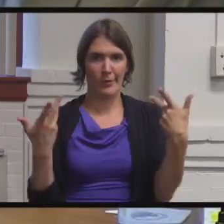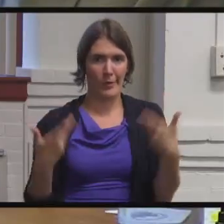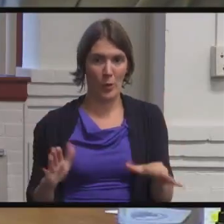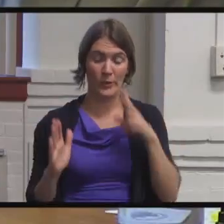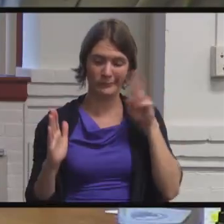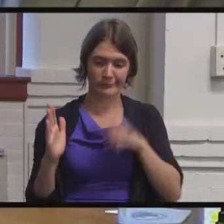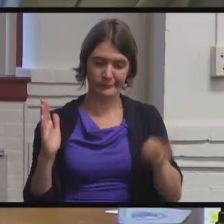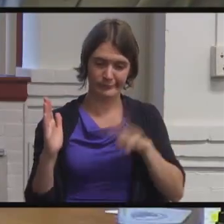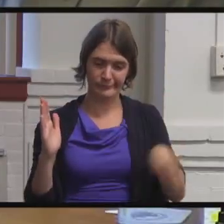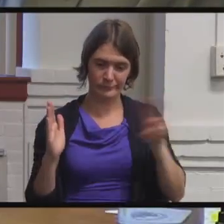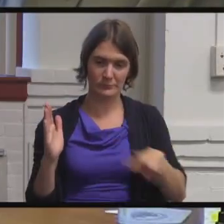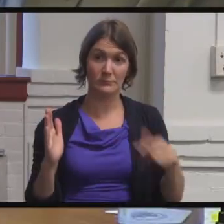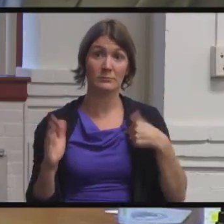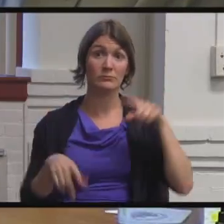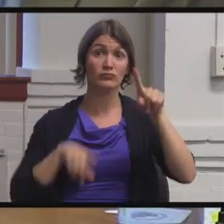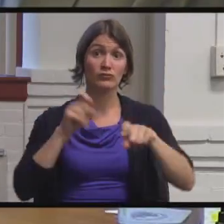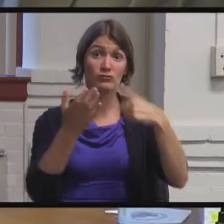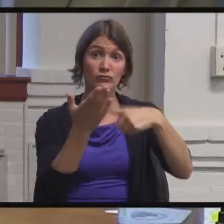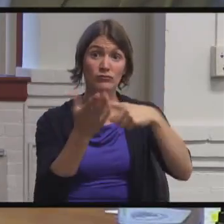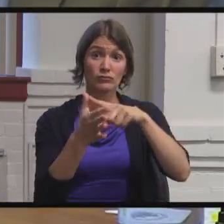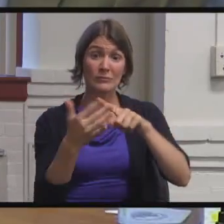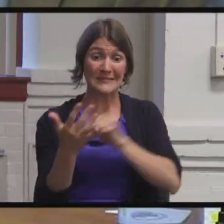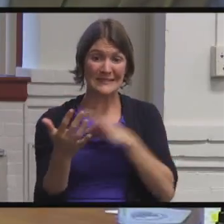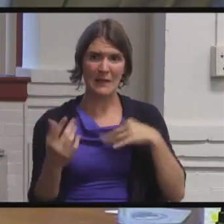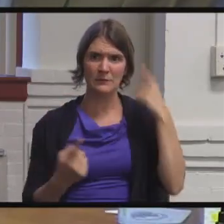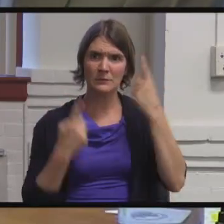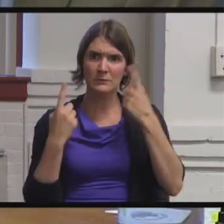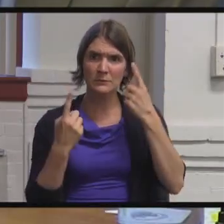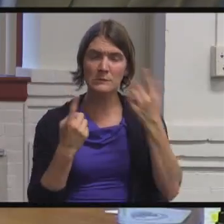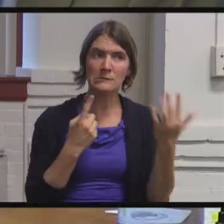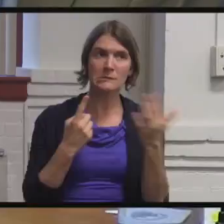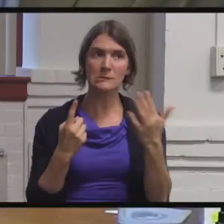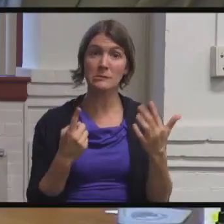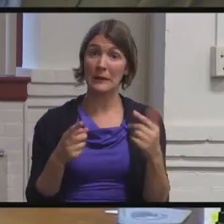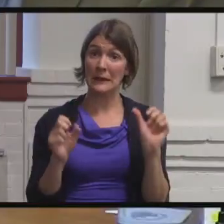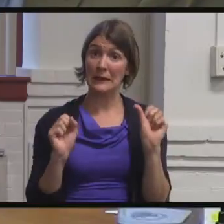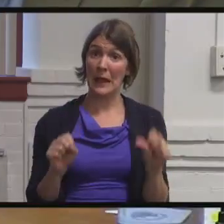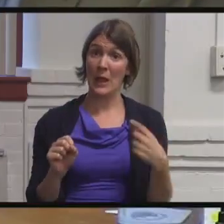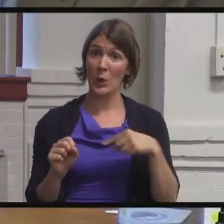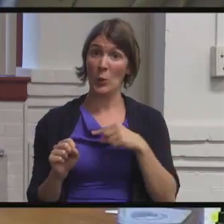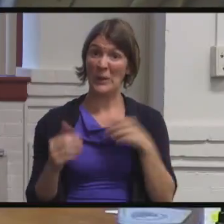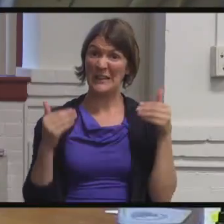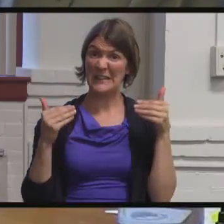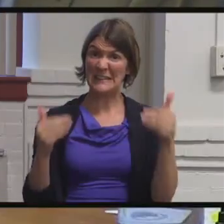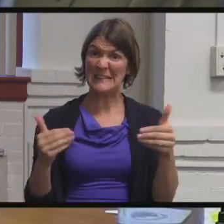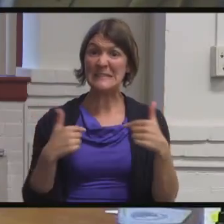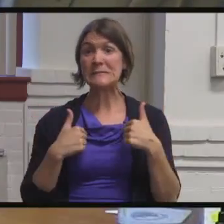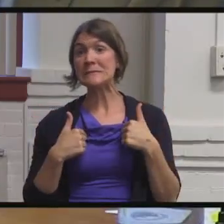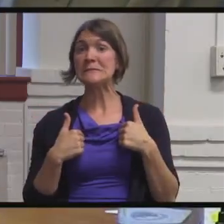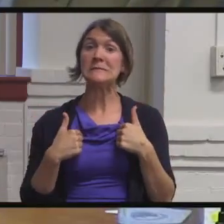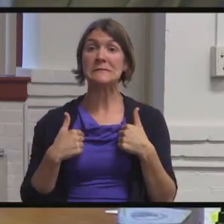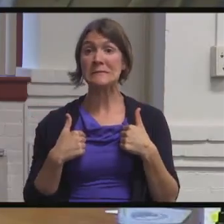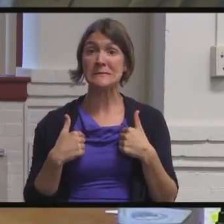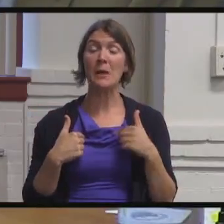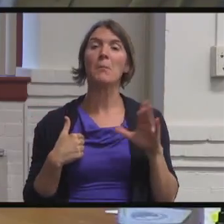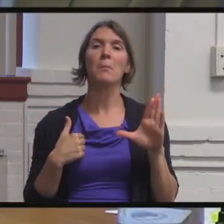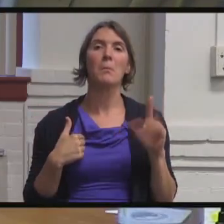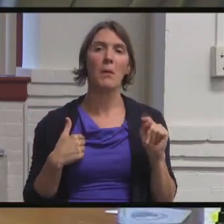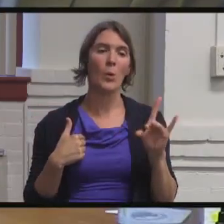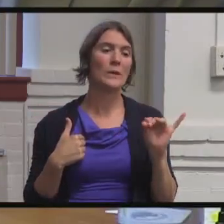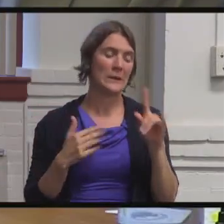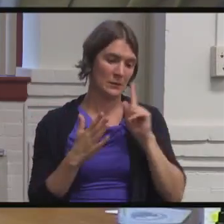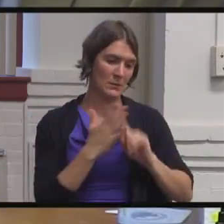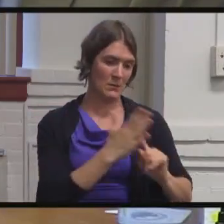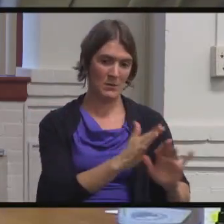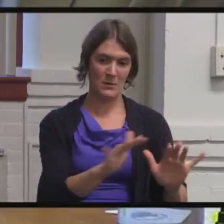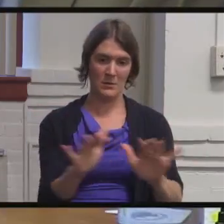of reviewing this. We had some real questions initially at staff level. We weren't sure that we'd be able to bring it forward with a recommendation to approve.